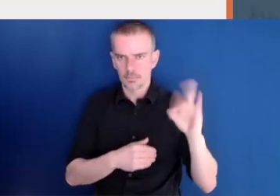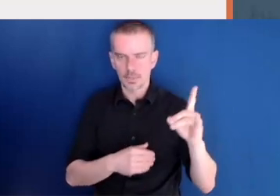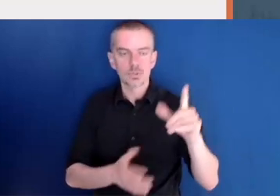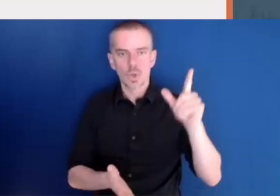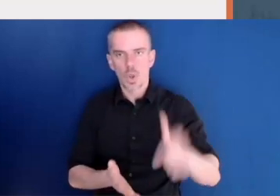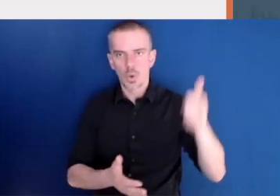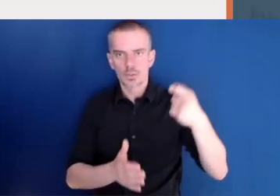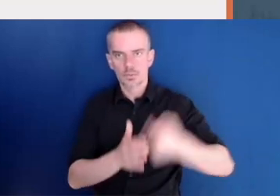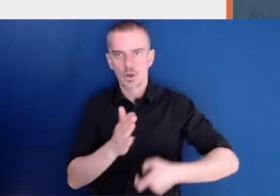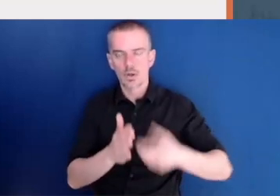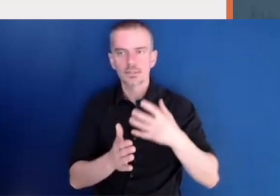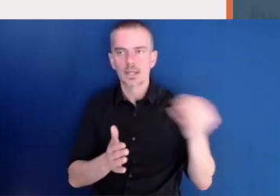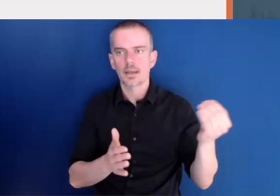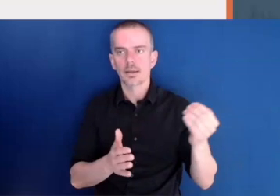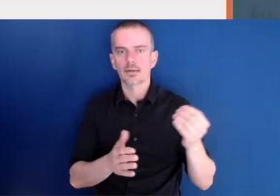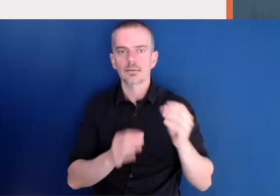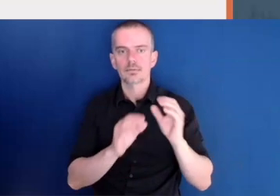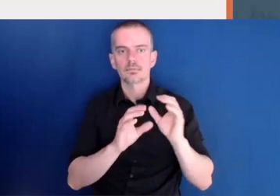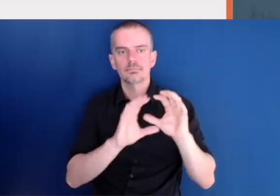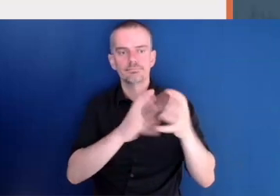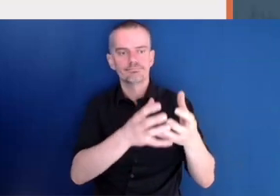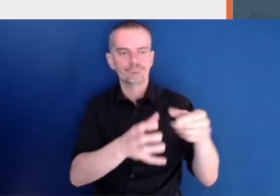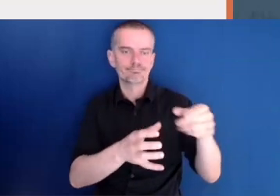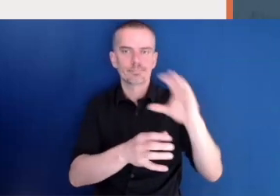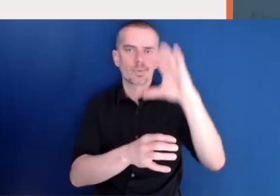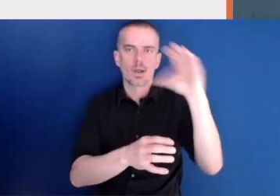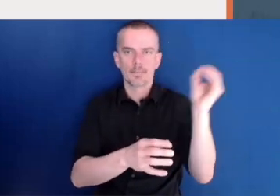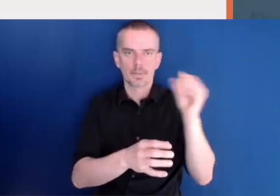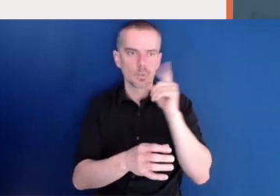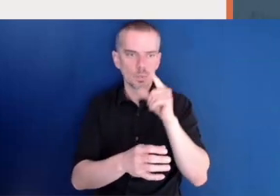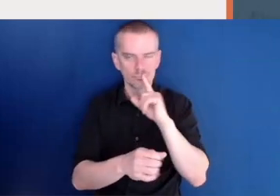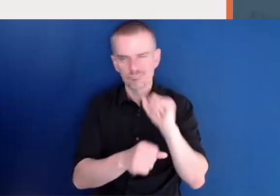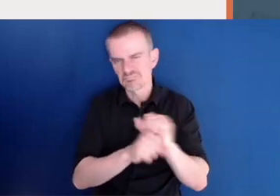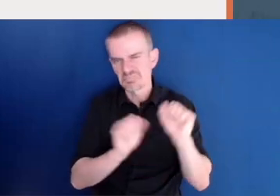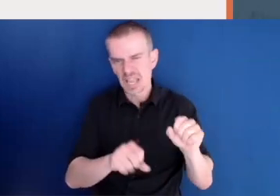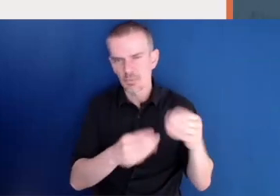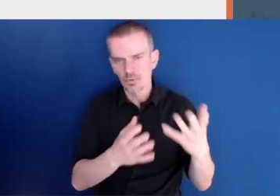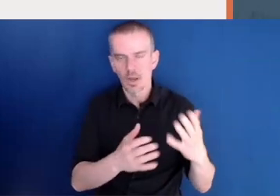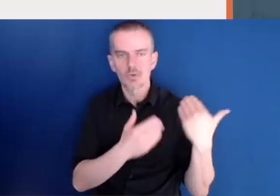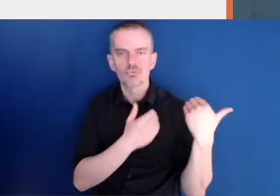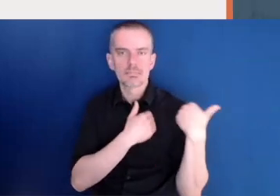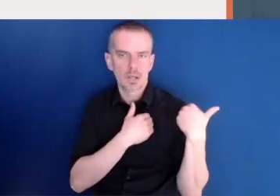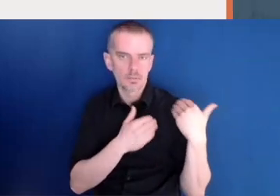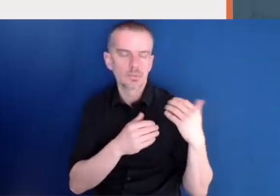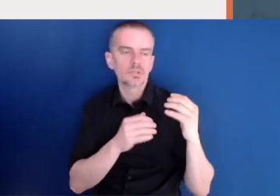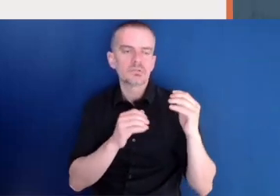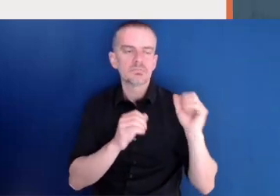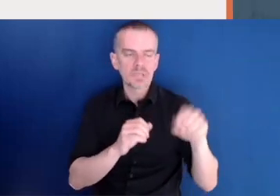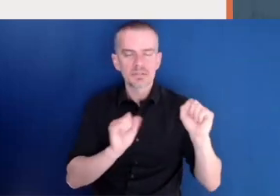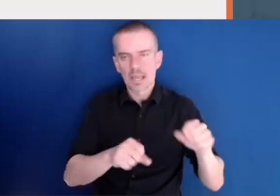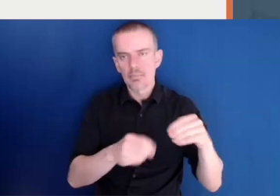and to the entity, the company that can provide it responsibly and adequately,